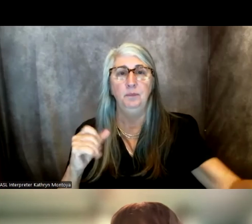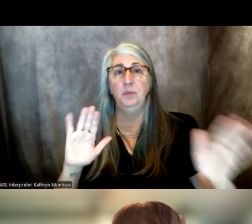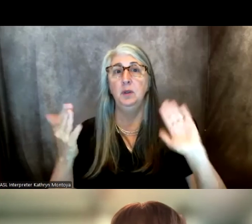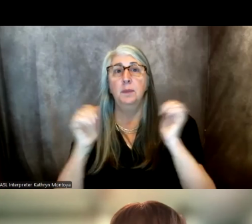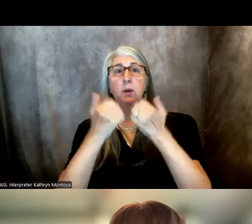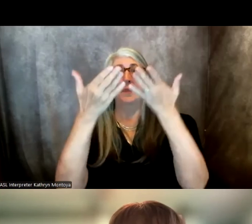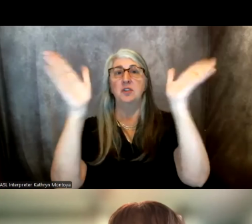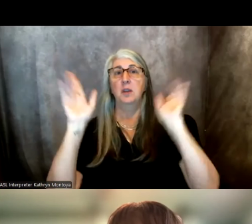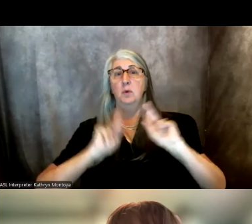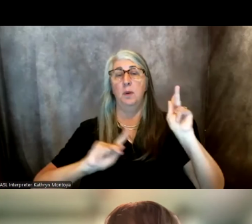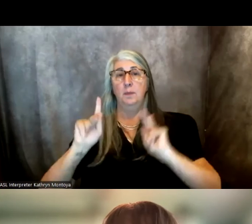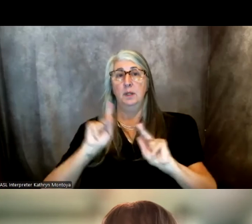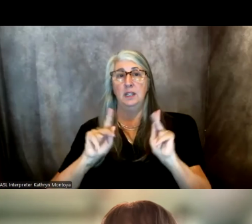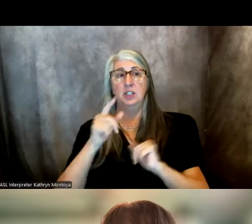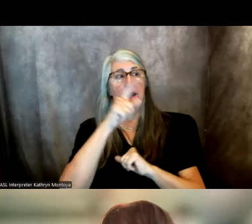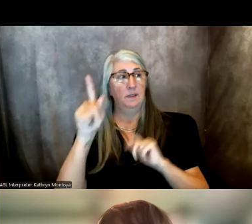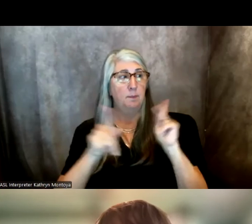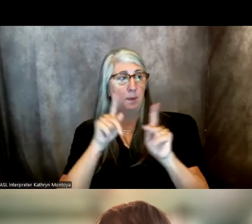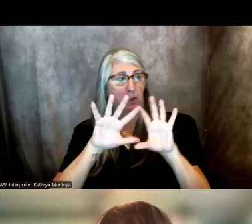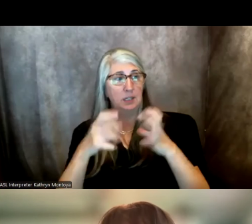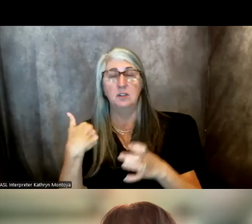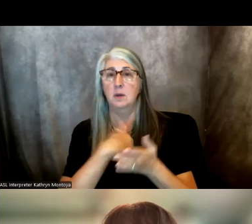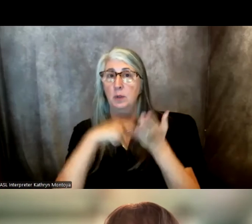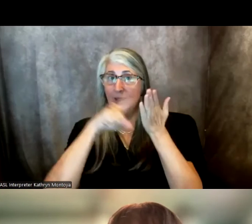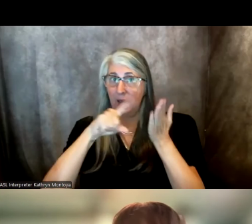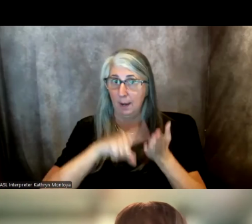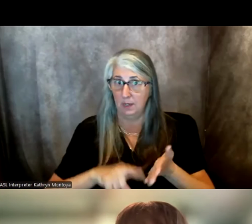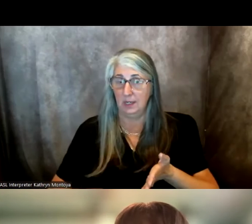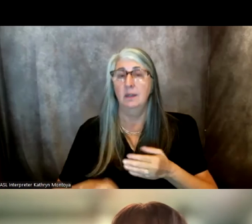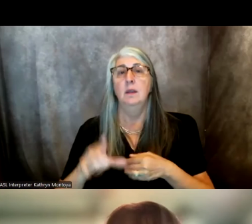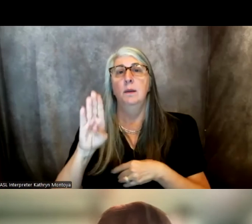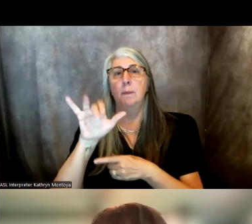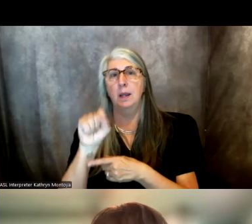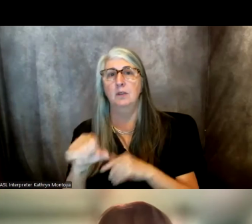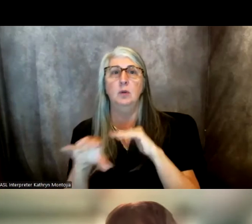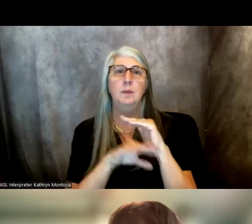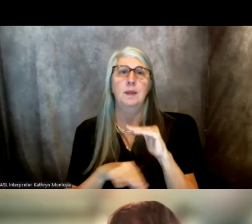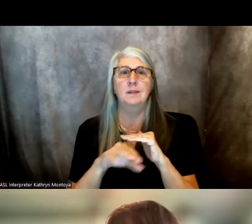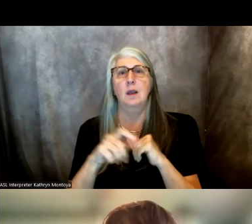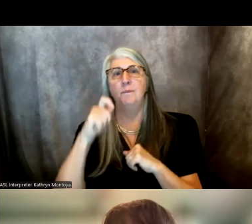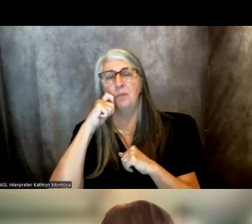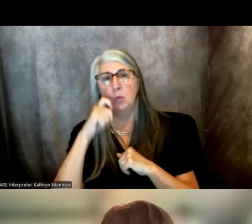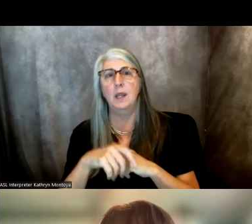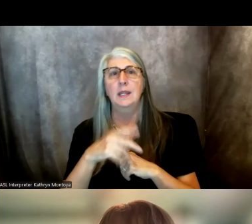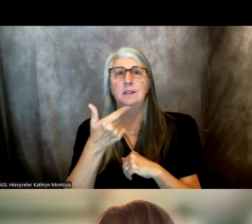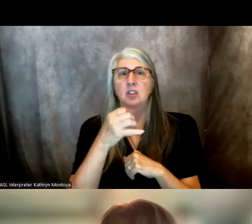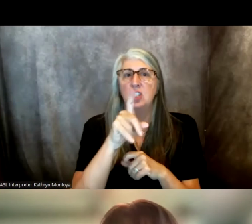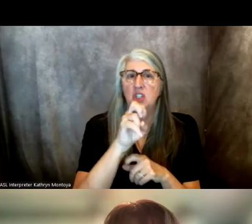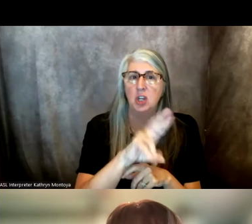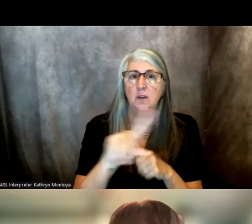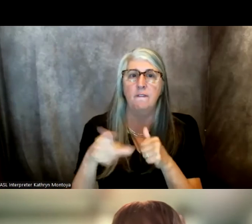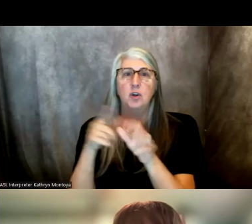and then the subpopulations that we're examining bias. So that could be based on race, gender, or first language preferences,